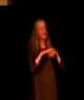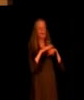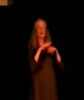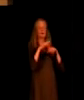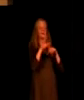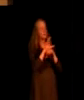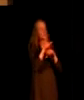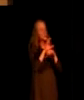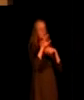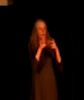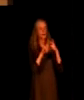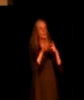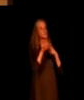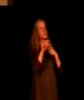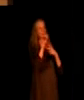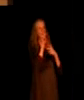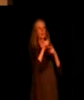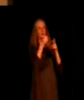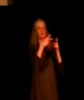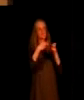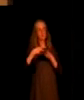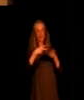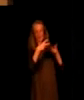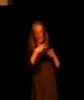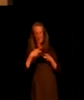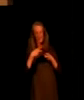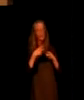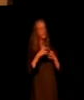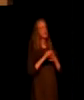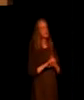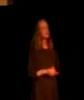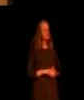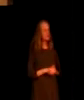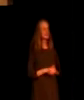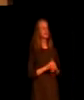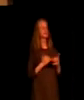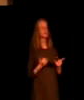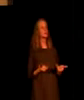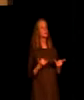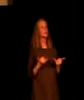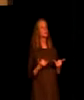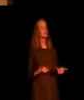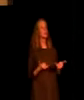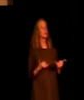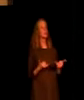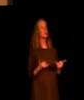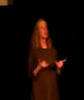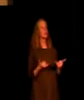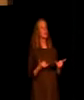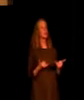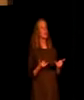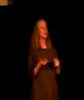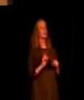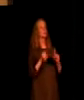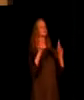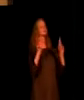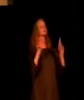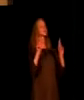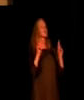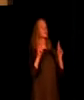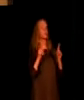downlinking and all that kind of stuff. Today, the strategy is really turned